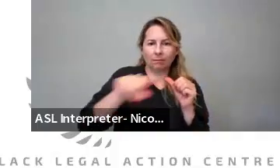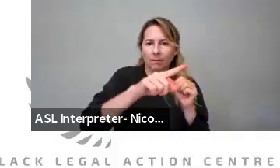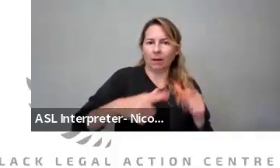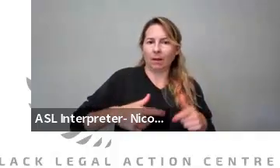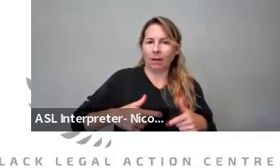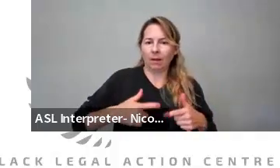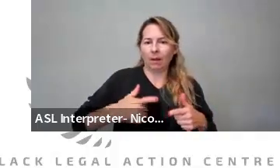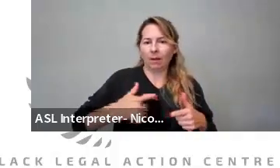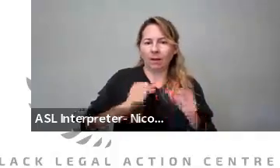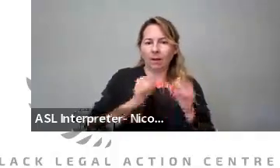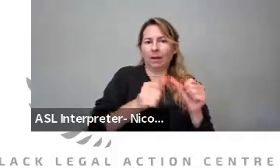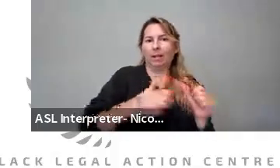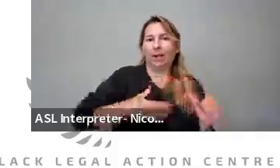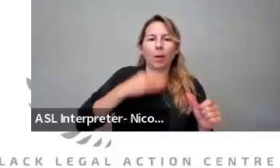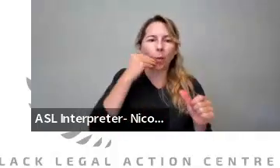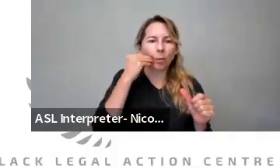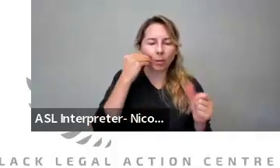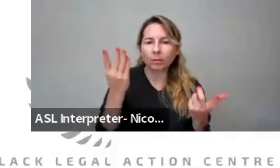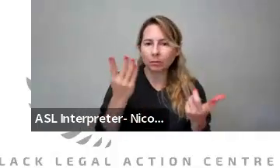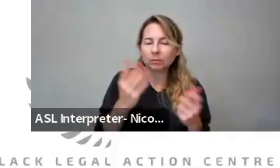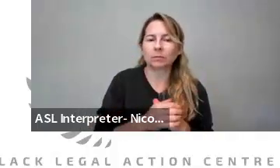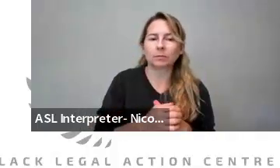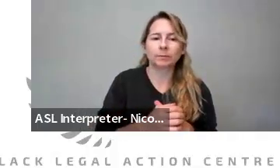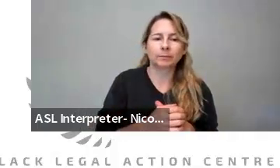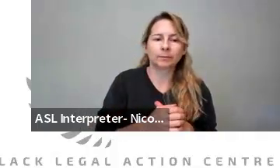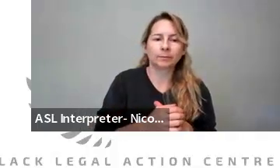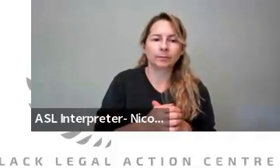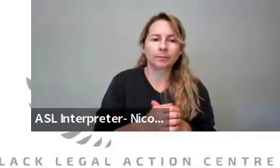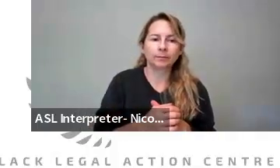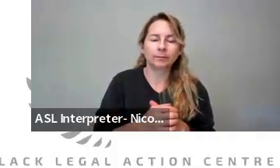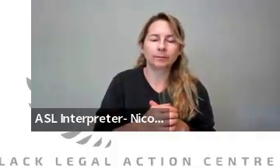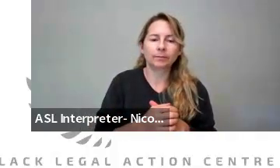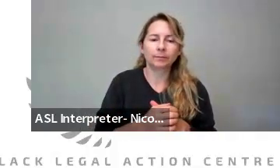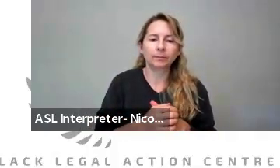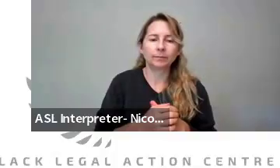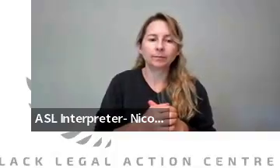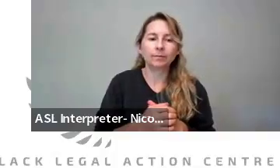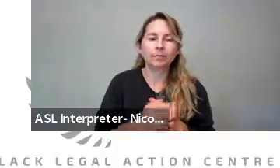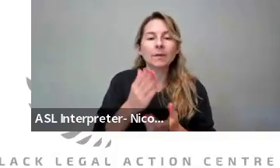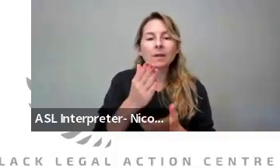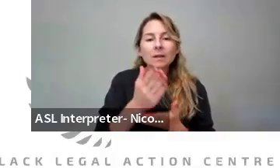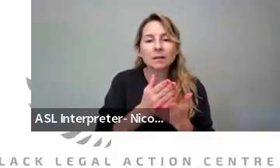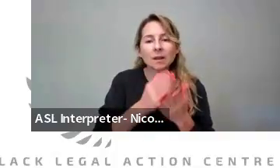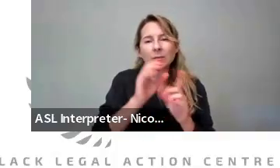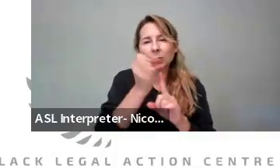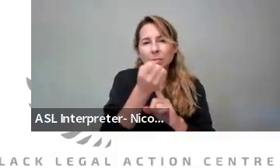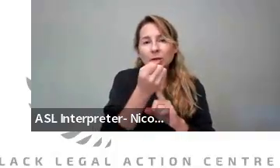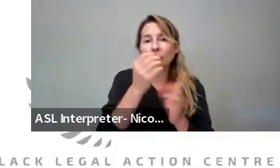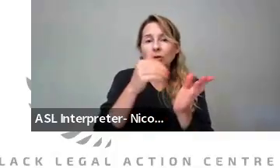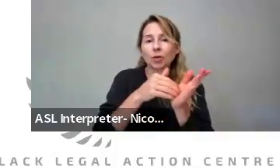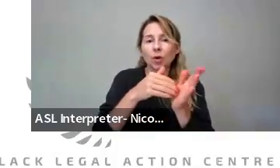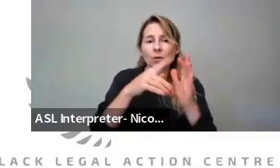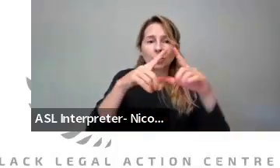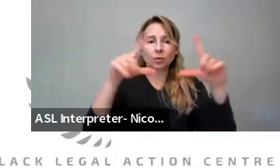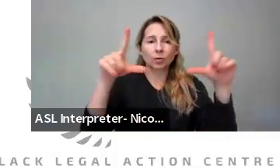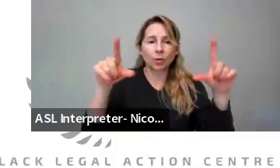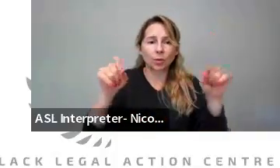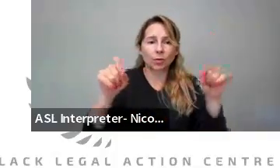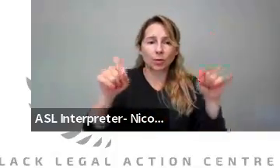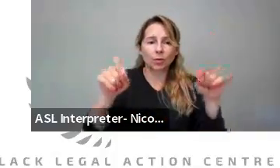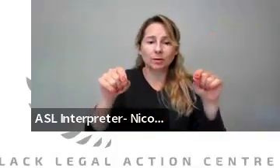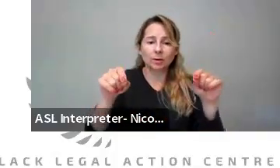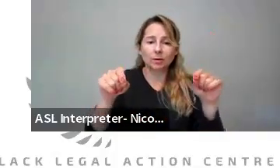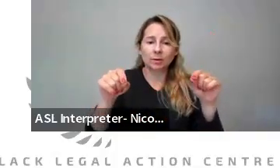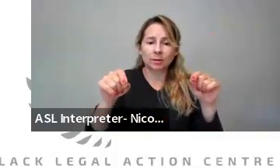that you currently live in. So that's what you're looking on. In circumstances where a doctor's note is quite capable of giving the